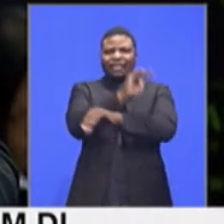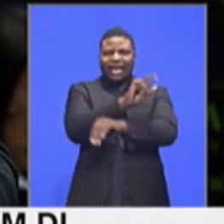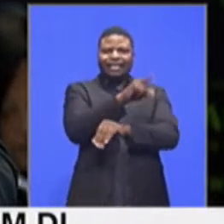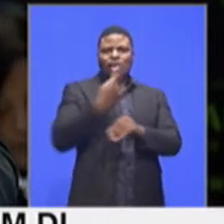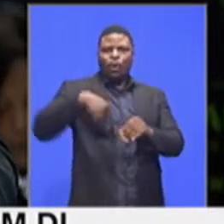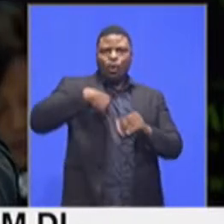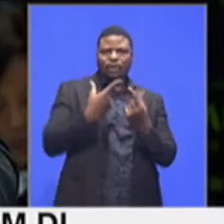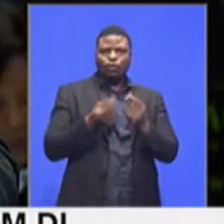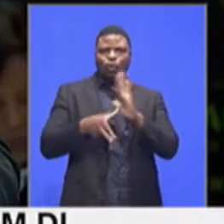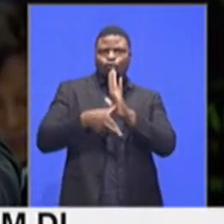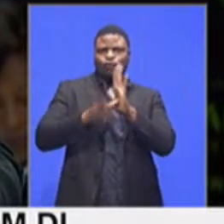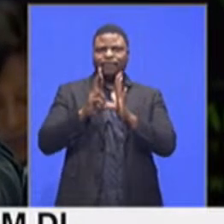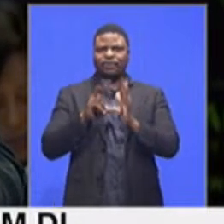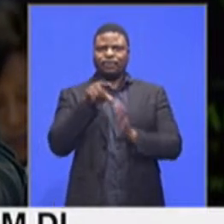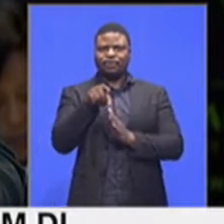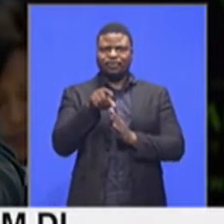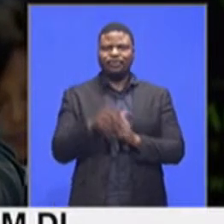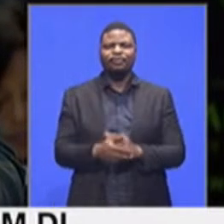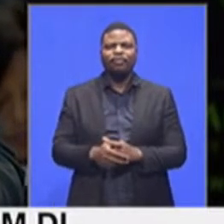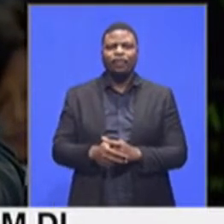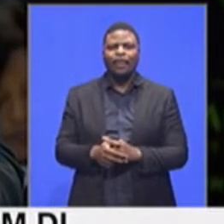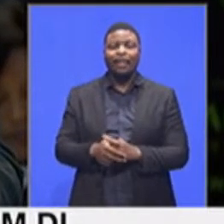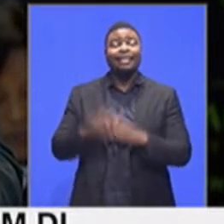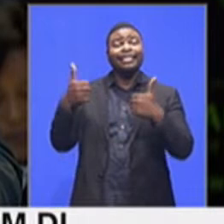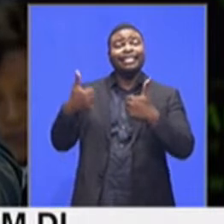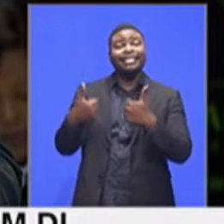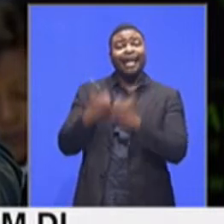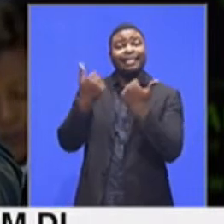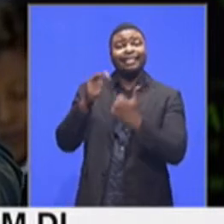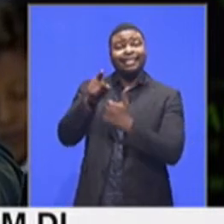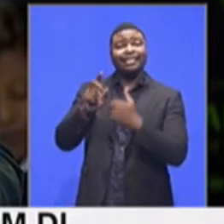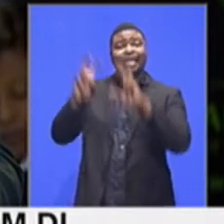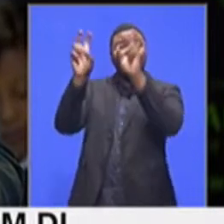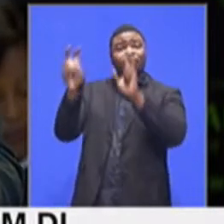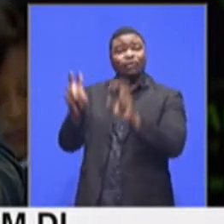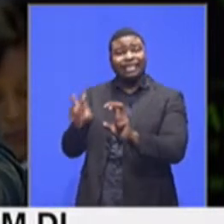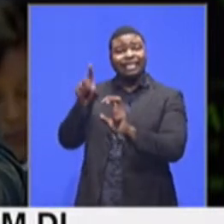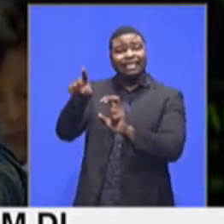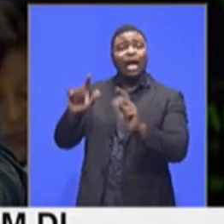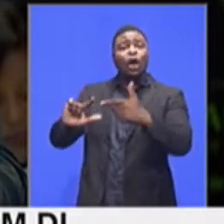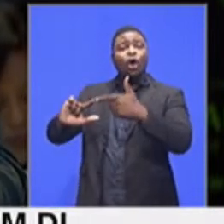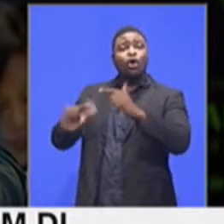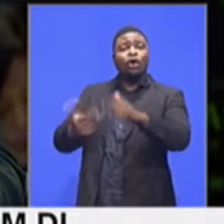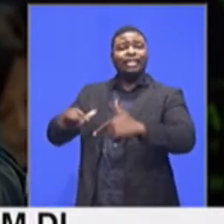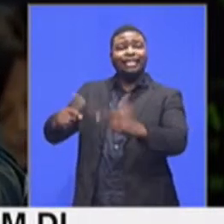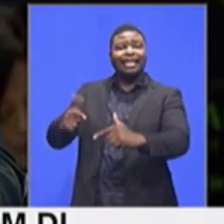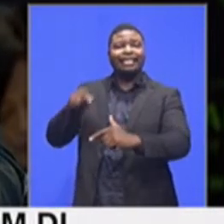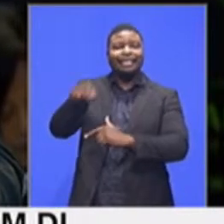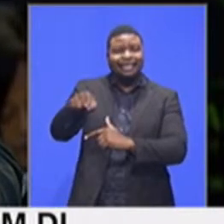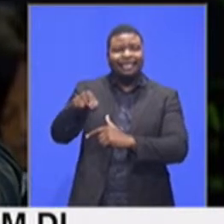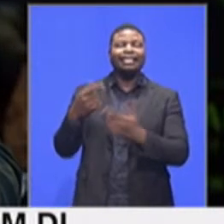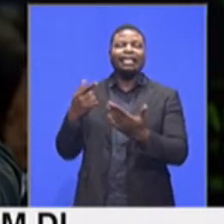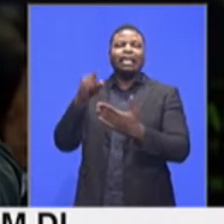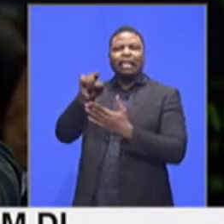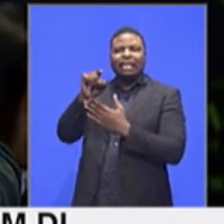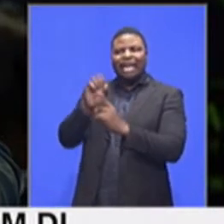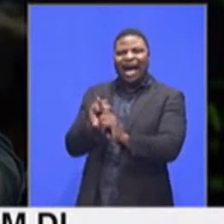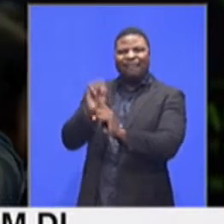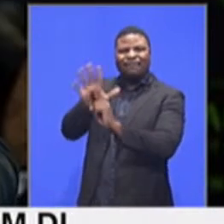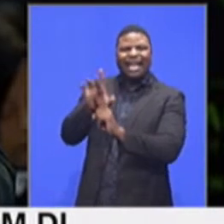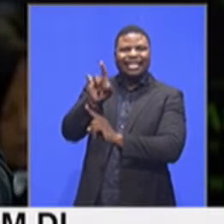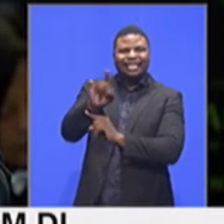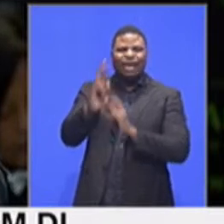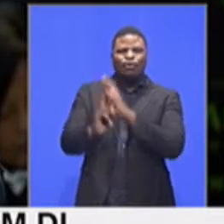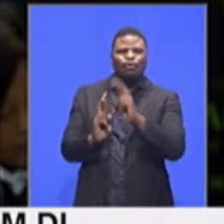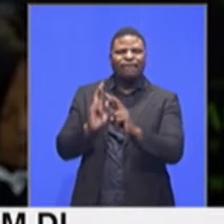these gains, the challenges in electricity and logistics threaten to undermine the reform agenda. Madam